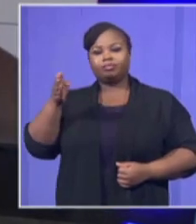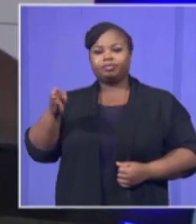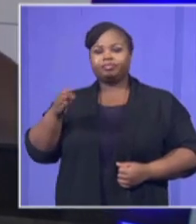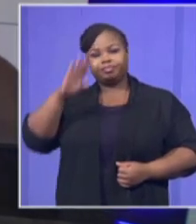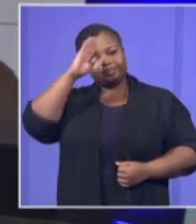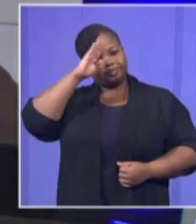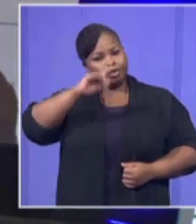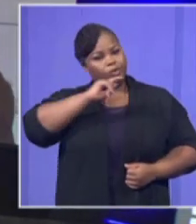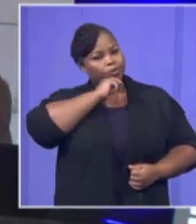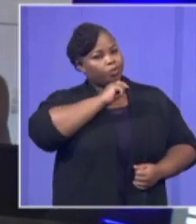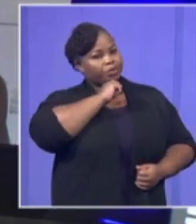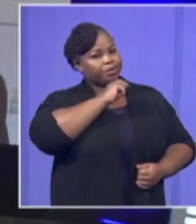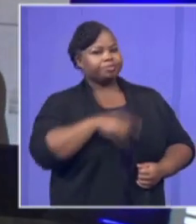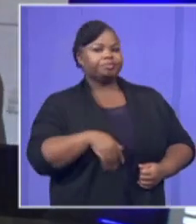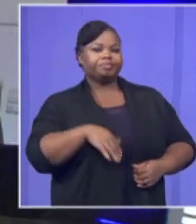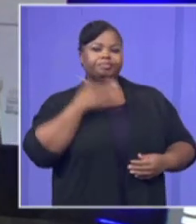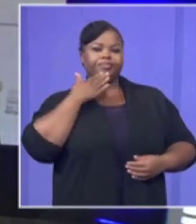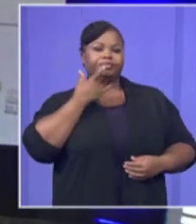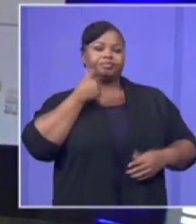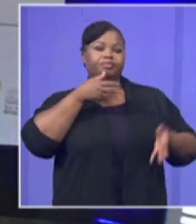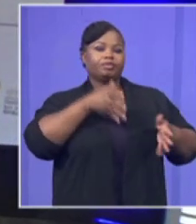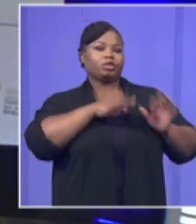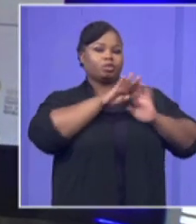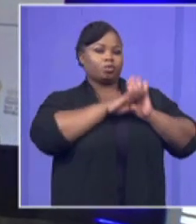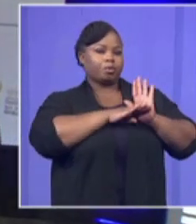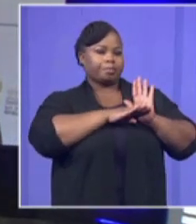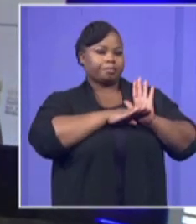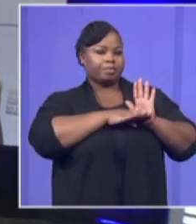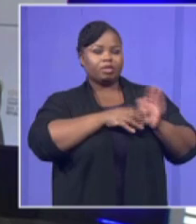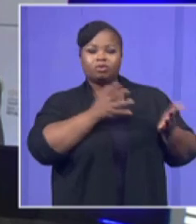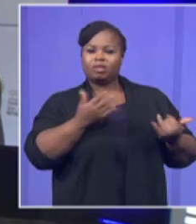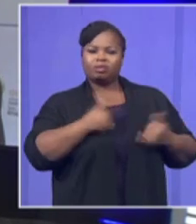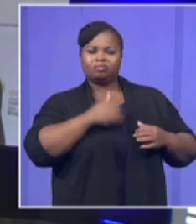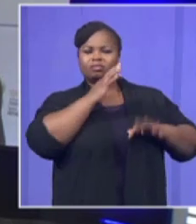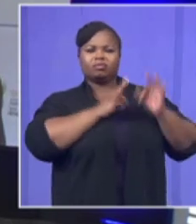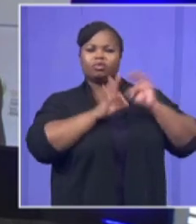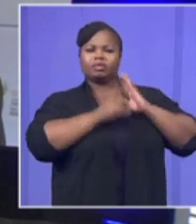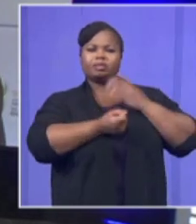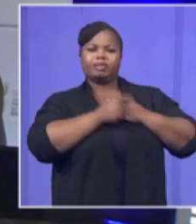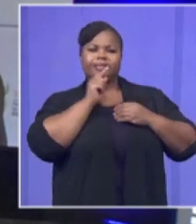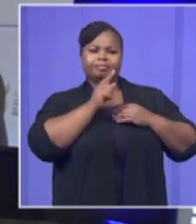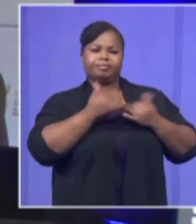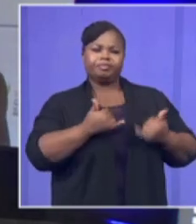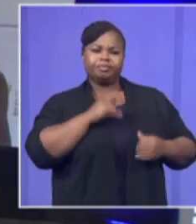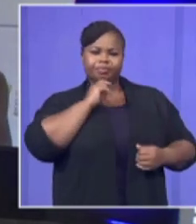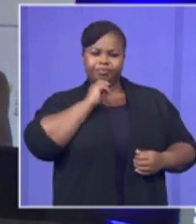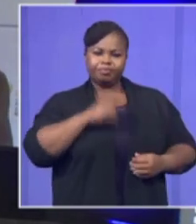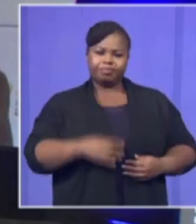morning to you, Atule. Great to have you on the program indeed. Talk to us what's happening there this morning.